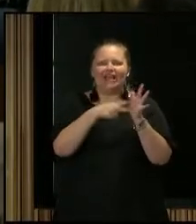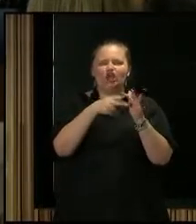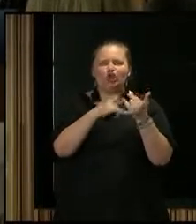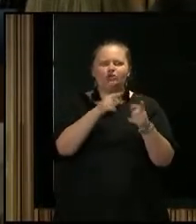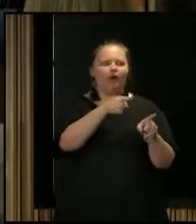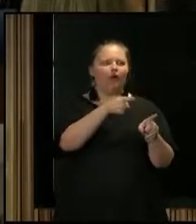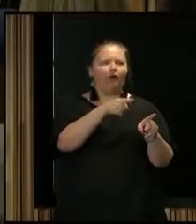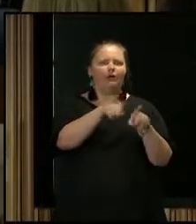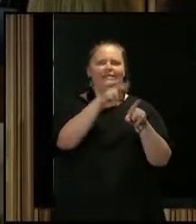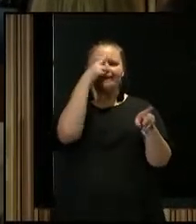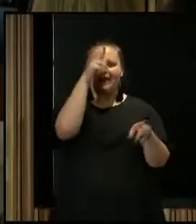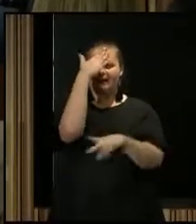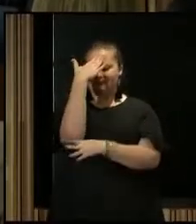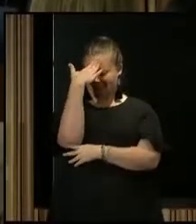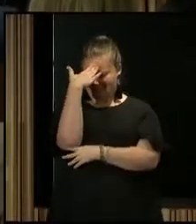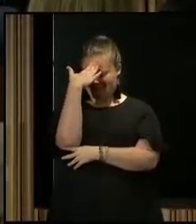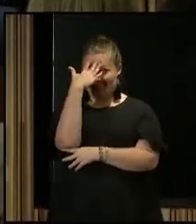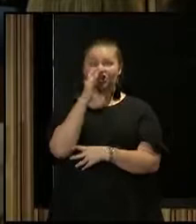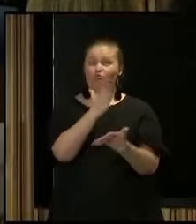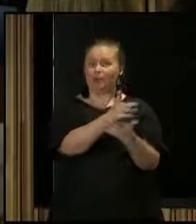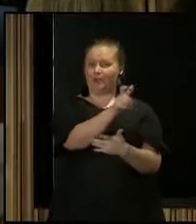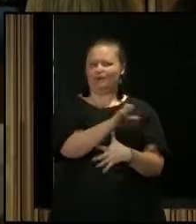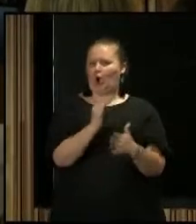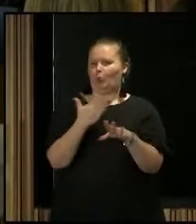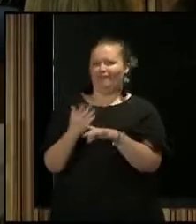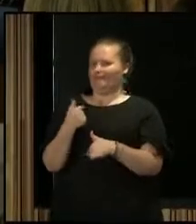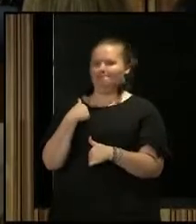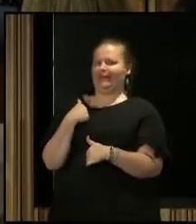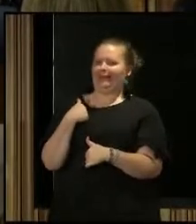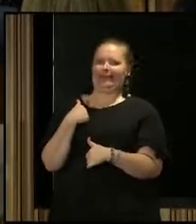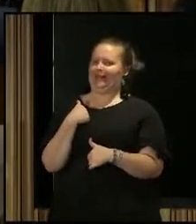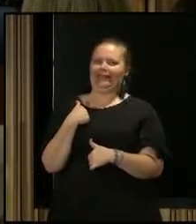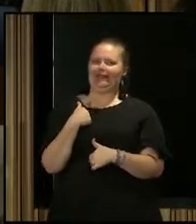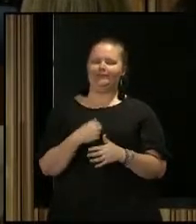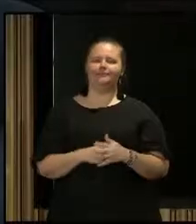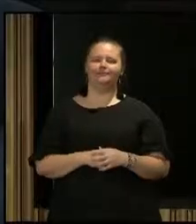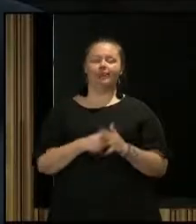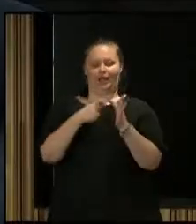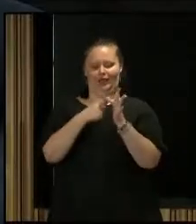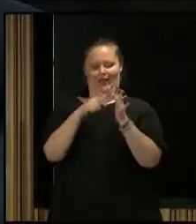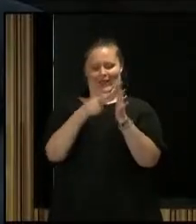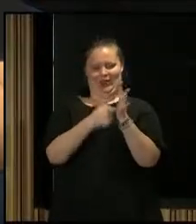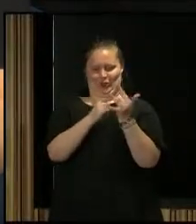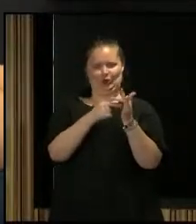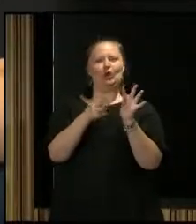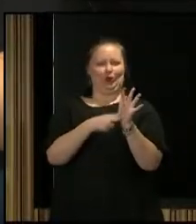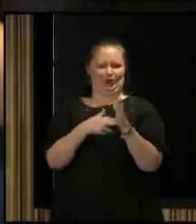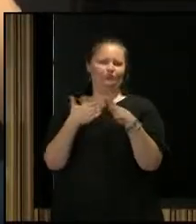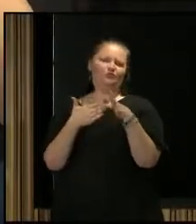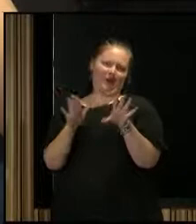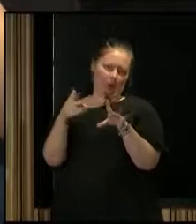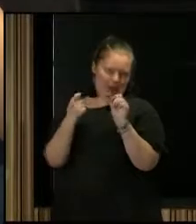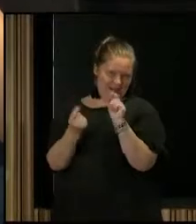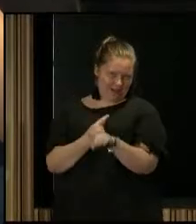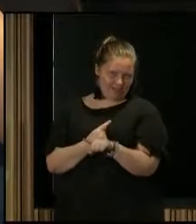Kirsten Aitken from ABC 24. Anyway, so she's real, but she didn't work for me. And so then Kirsten was responding to all the emails. Excellent.